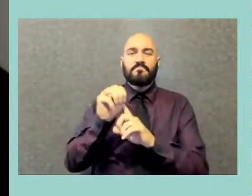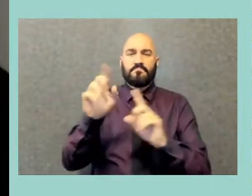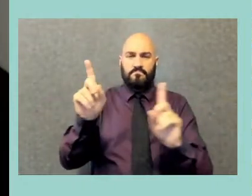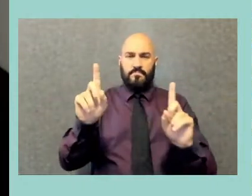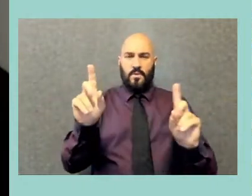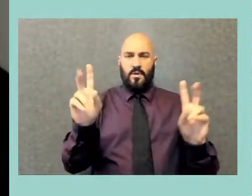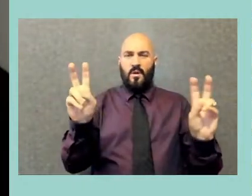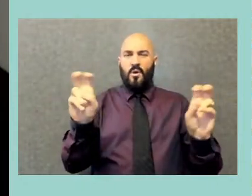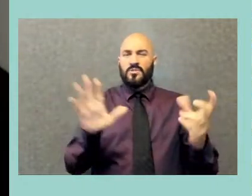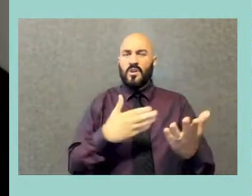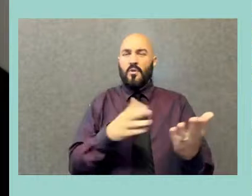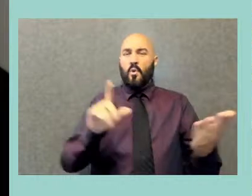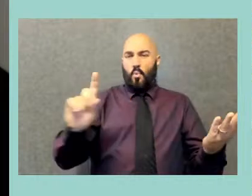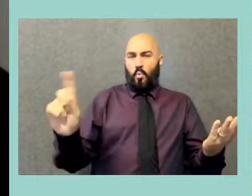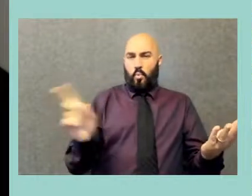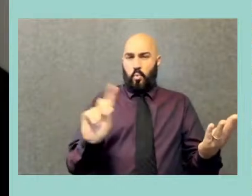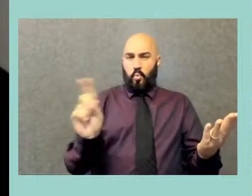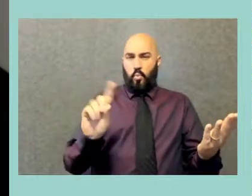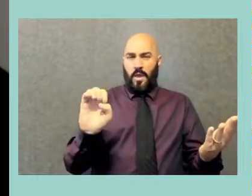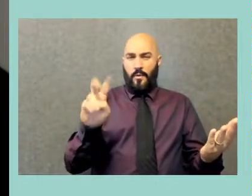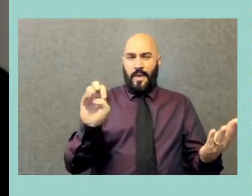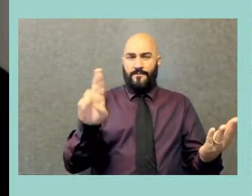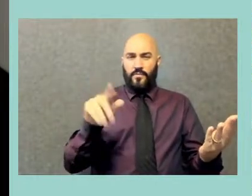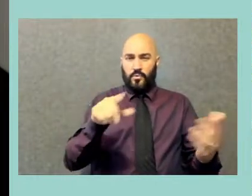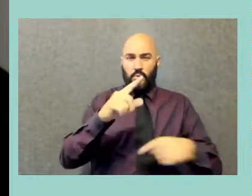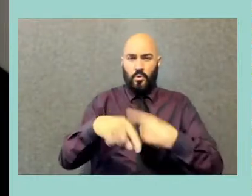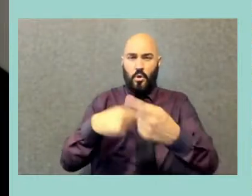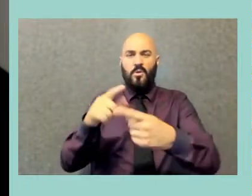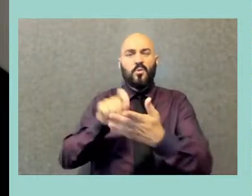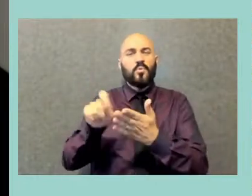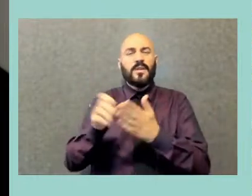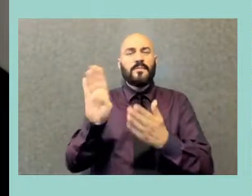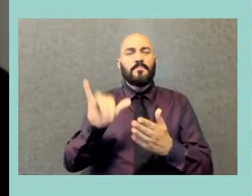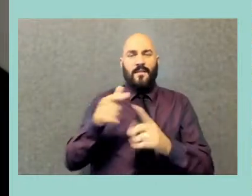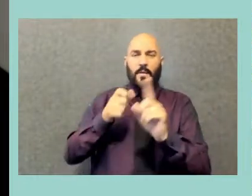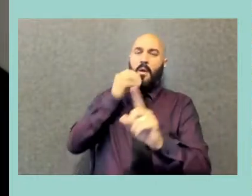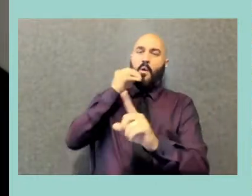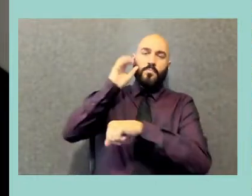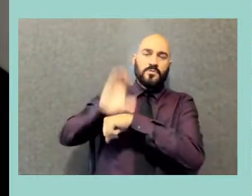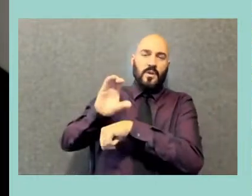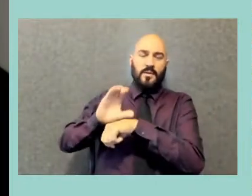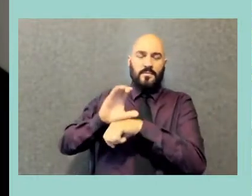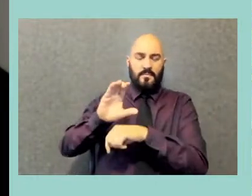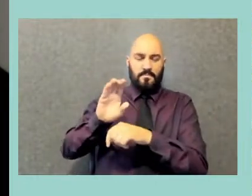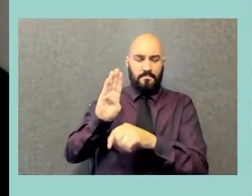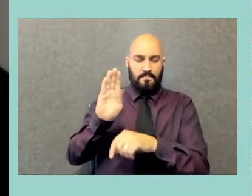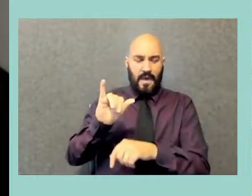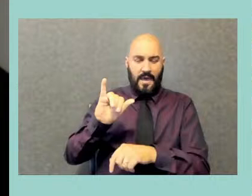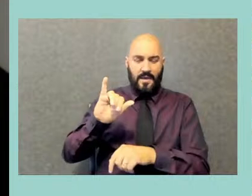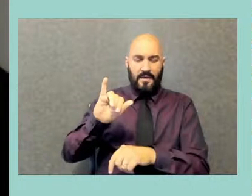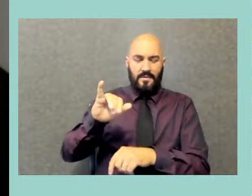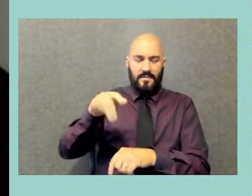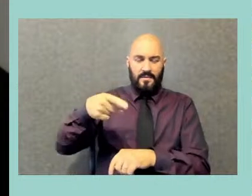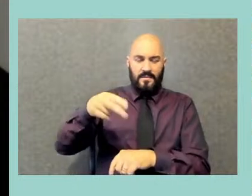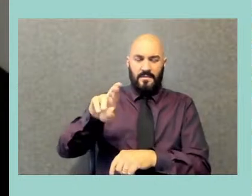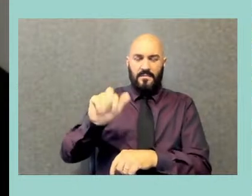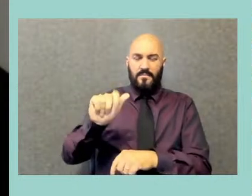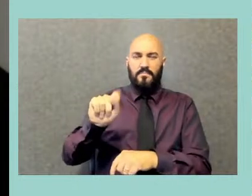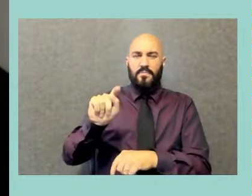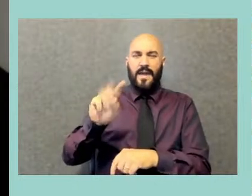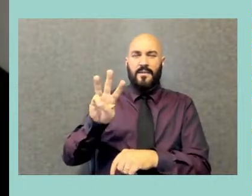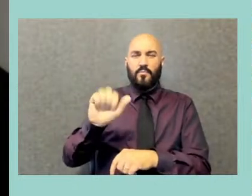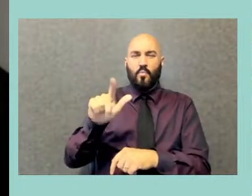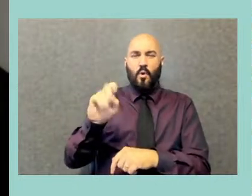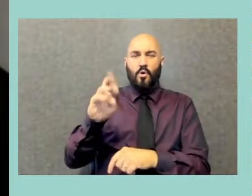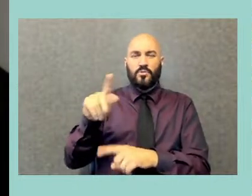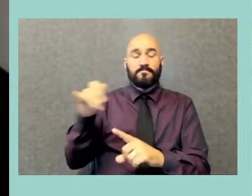Wherever You Go, written for my home congregation by Jennifer Pratt Walter. My congregation